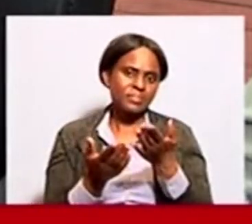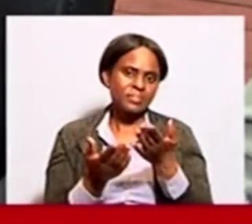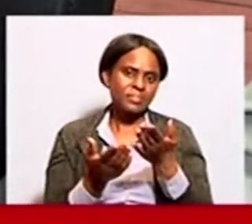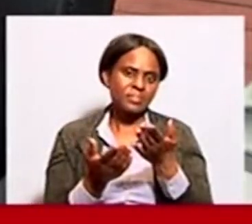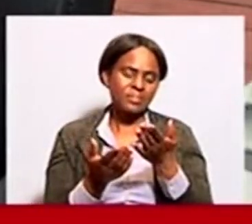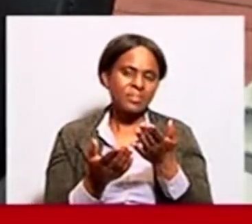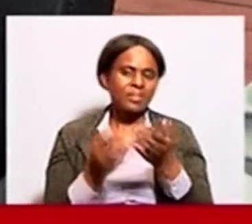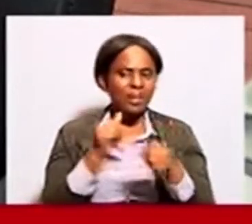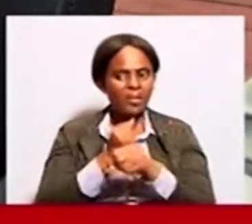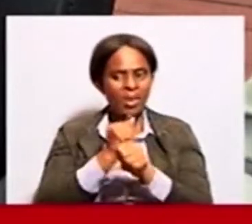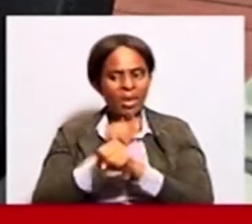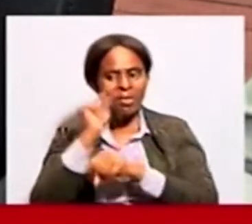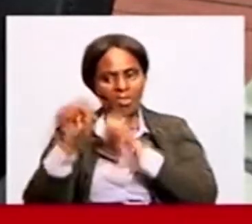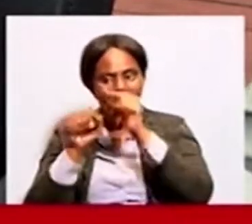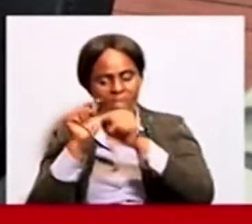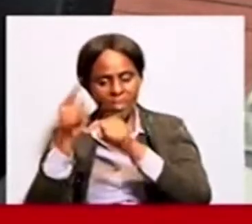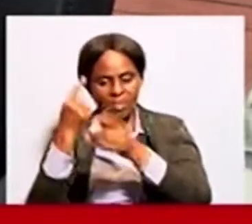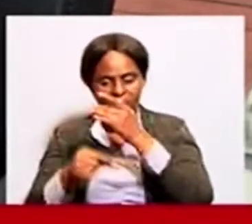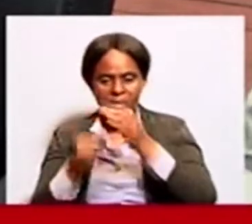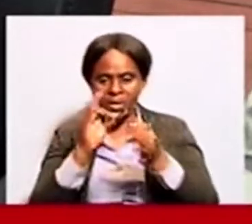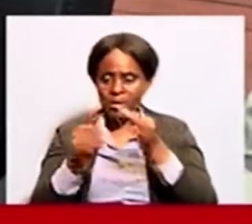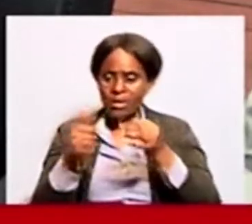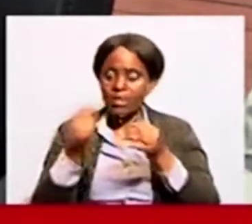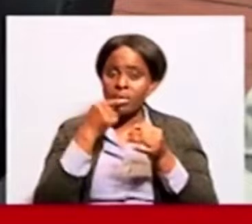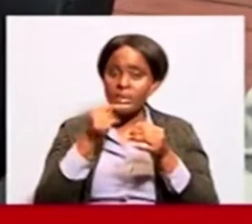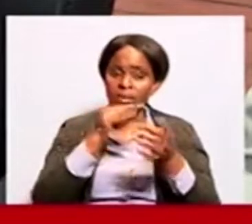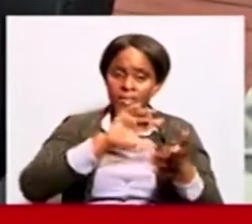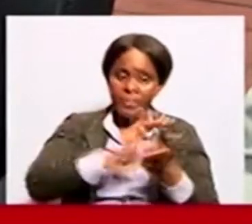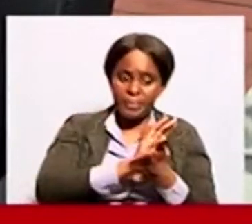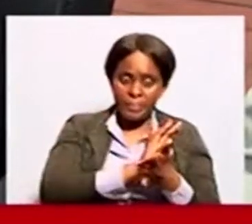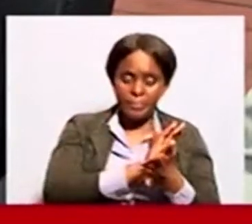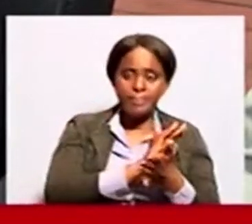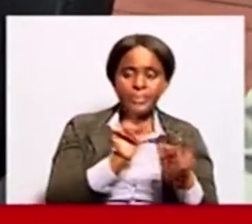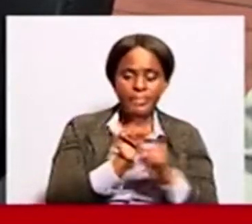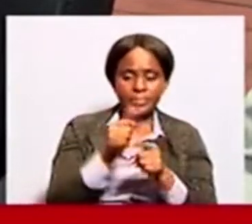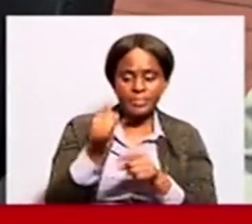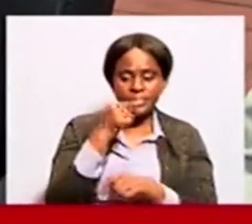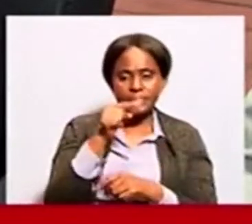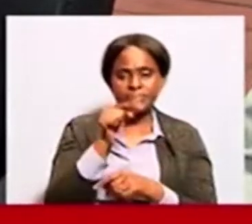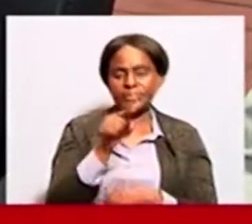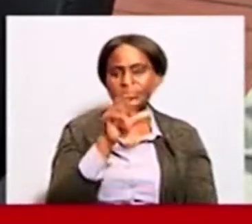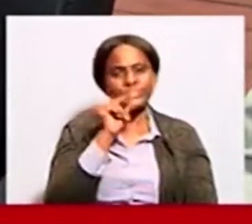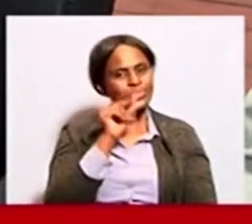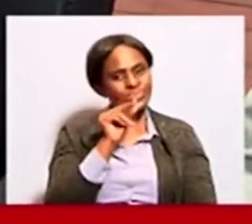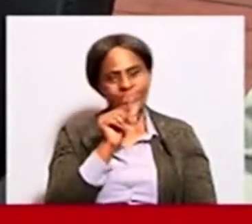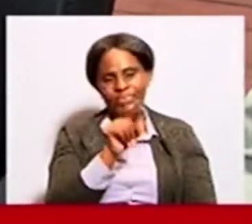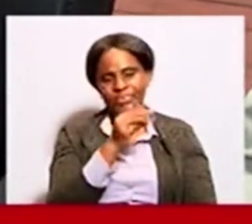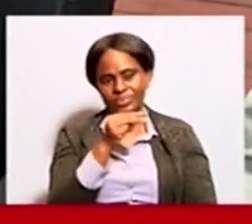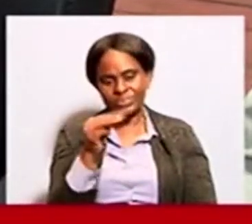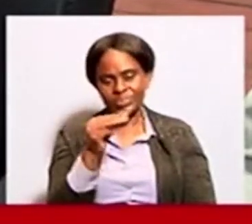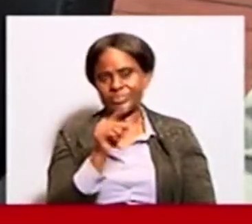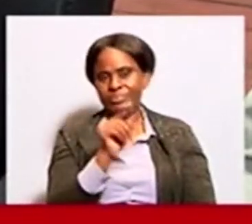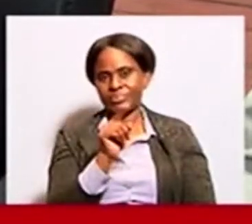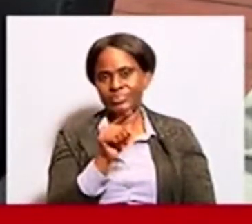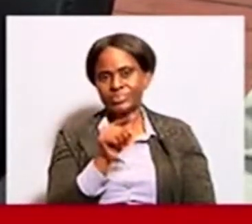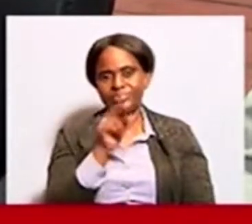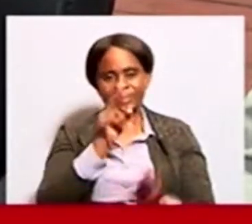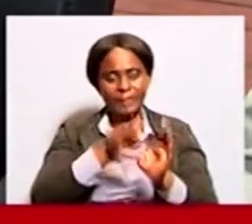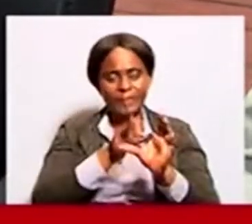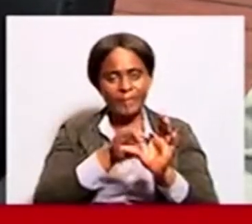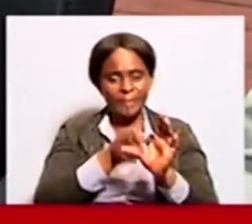making allegations. Because what if they say they exhausted and you say no, the materials in question is